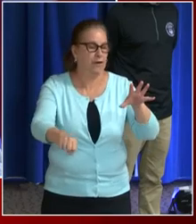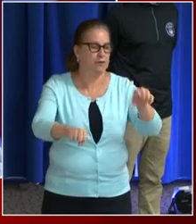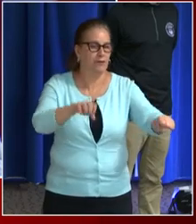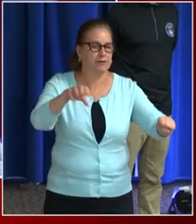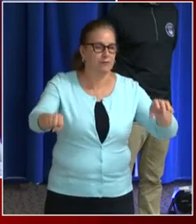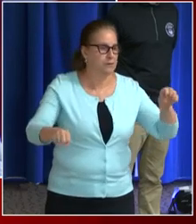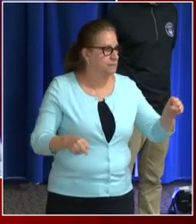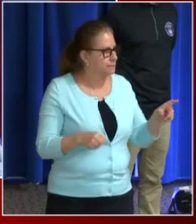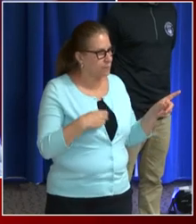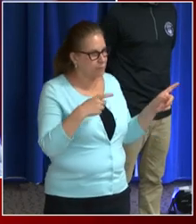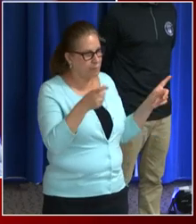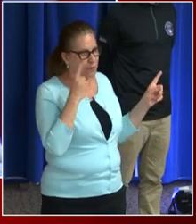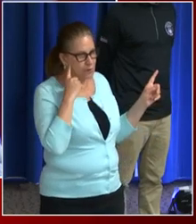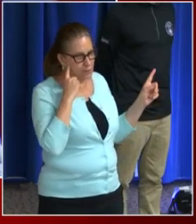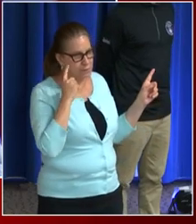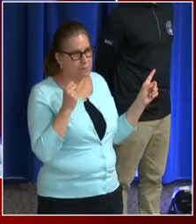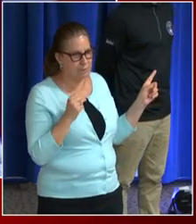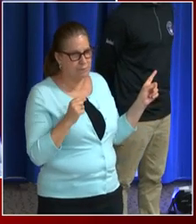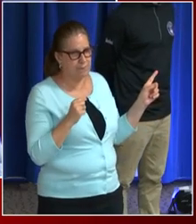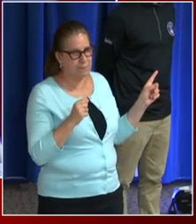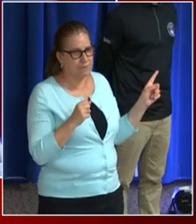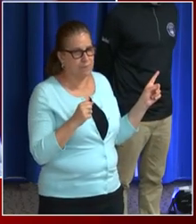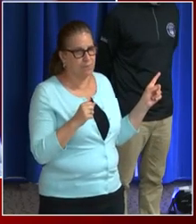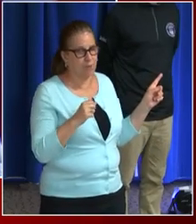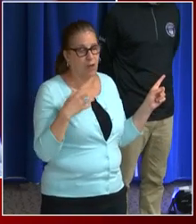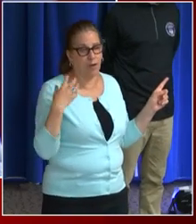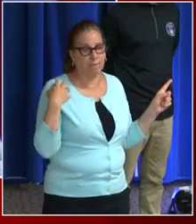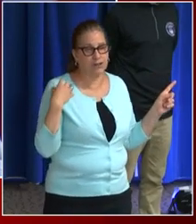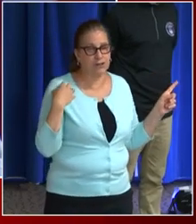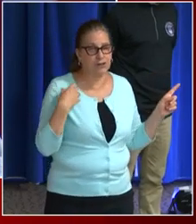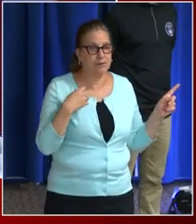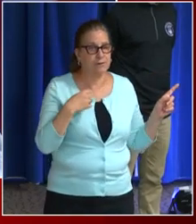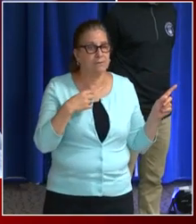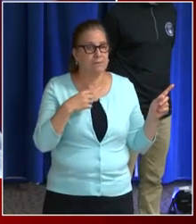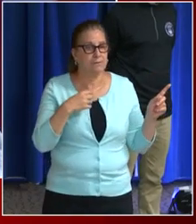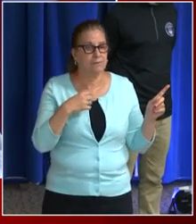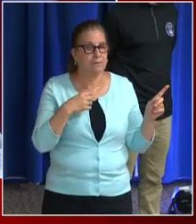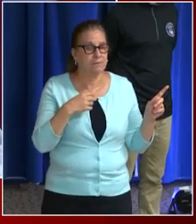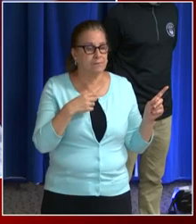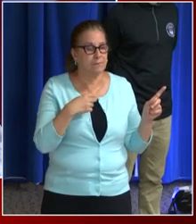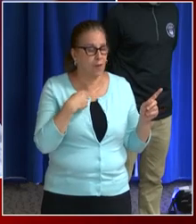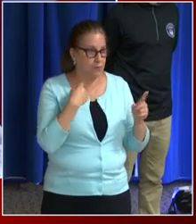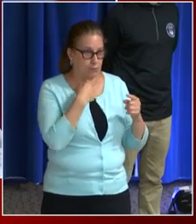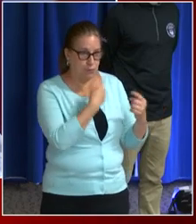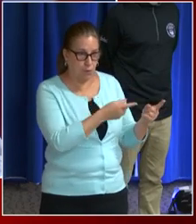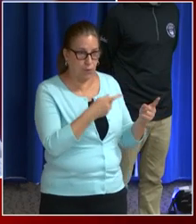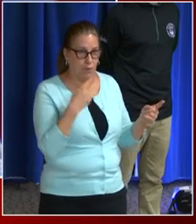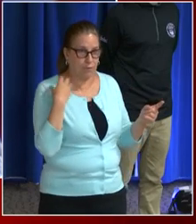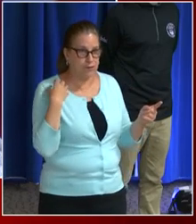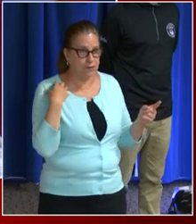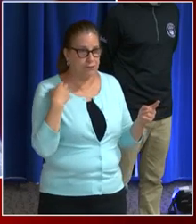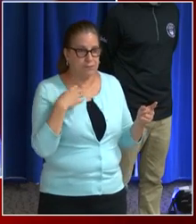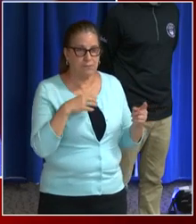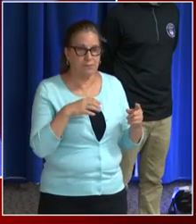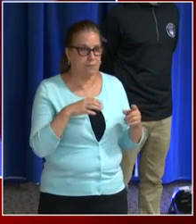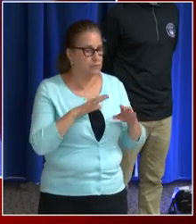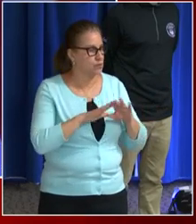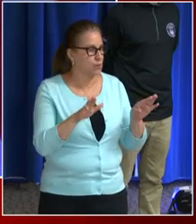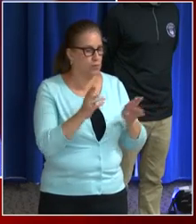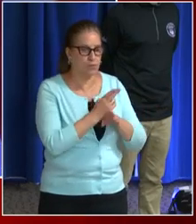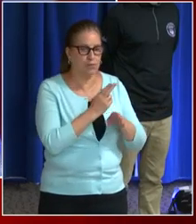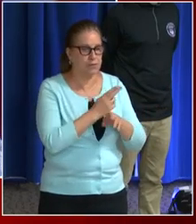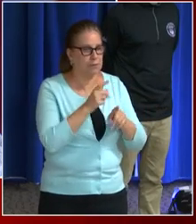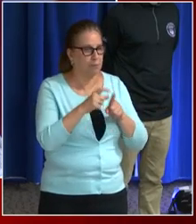the command official was telling officers not to deploy munitions because once the group